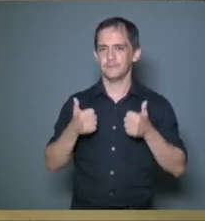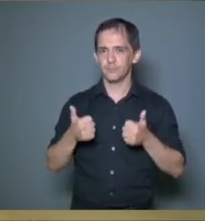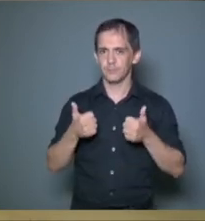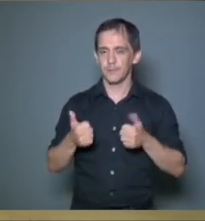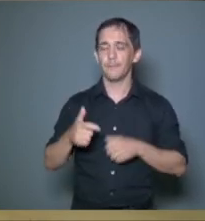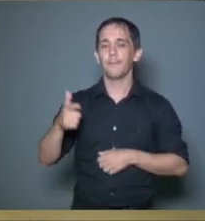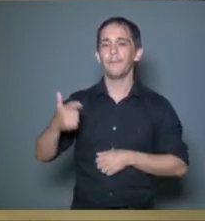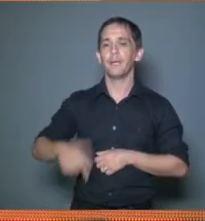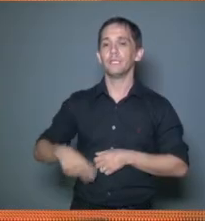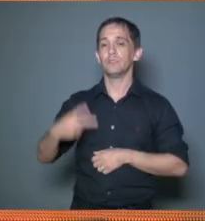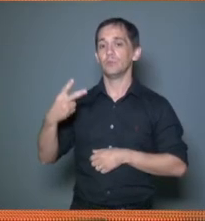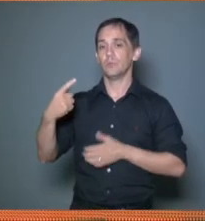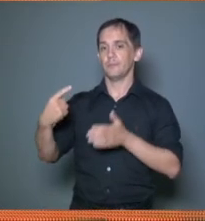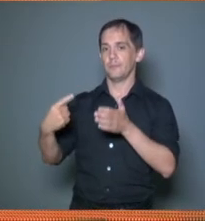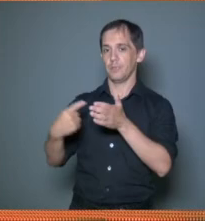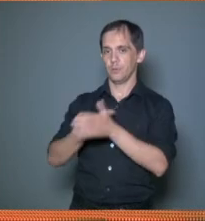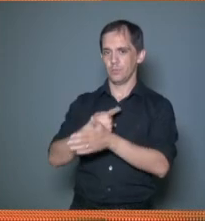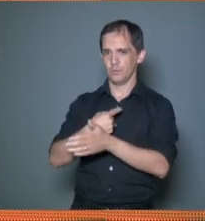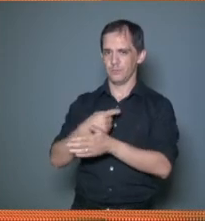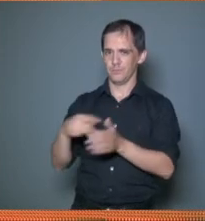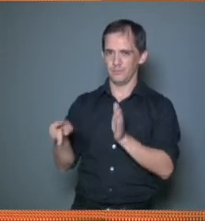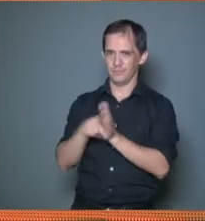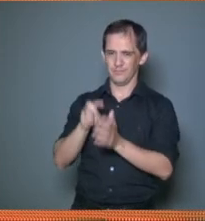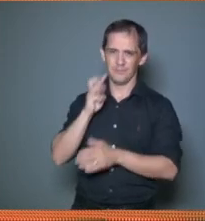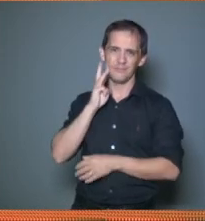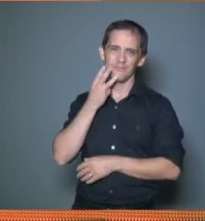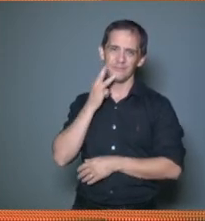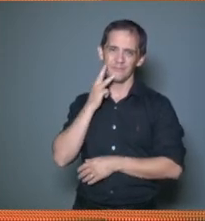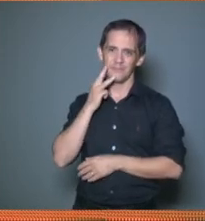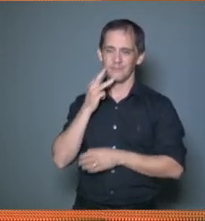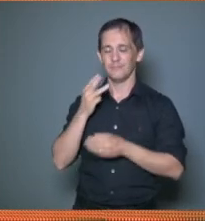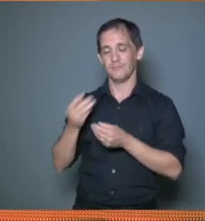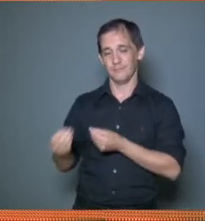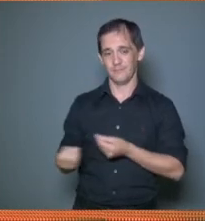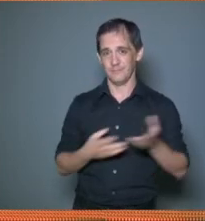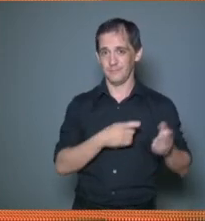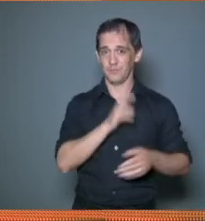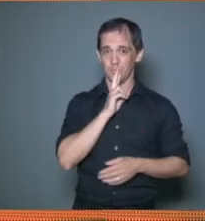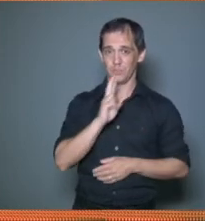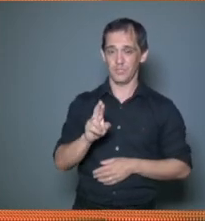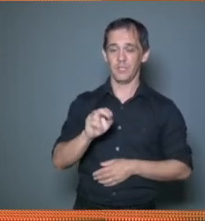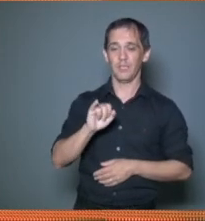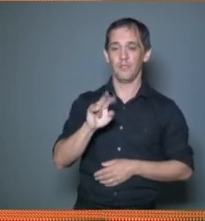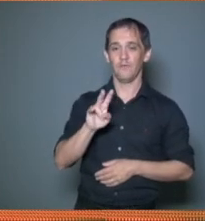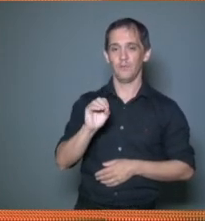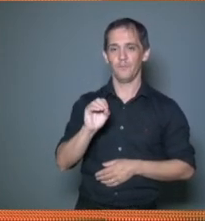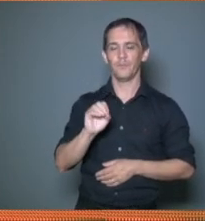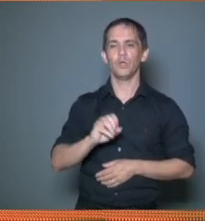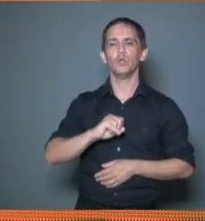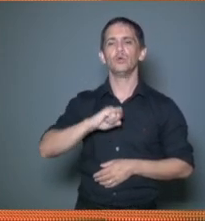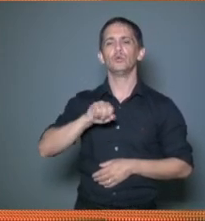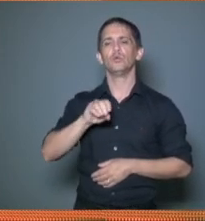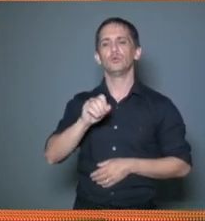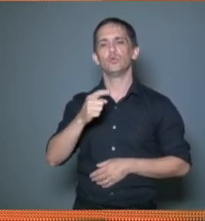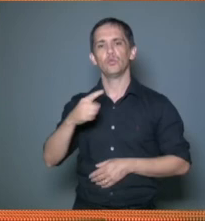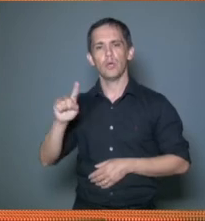Very well, Pavinato. We received two questions via WhatsApp, both to